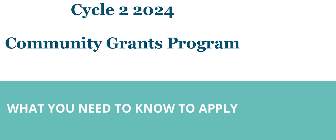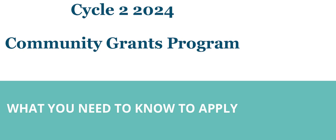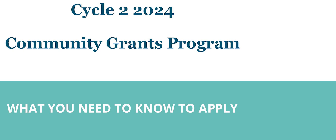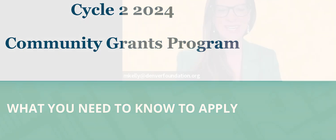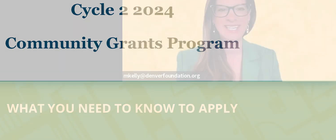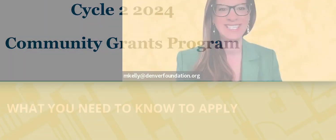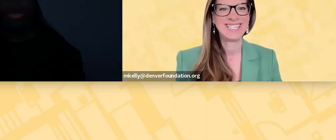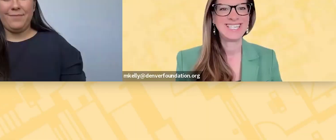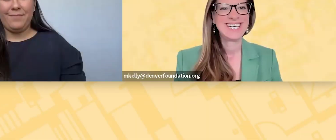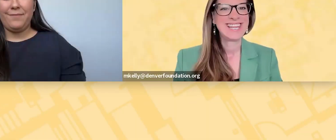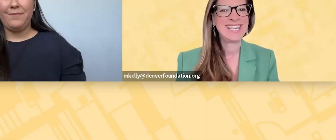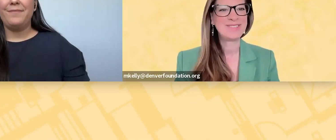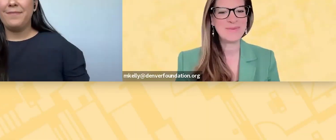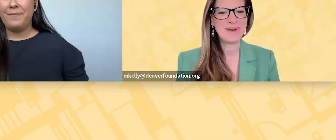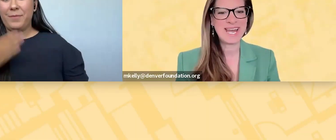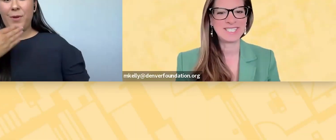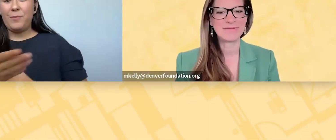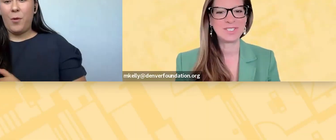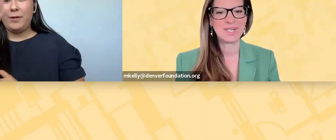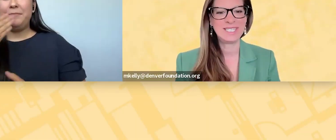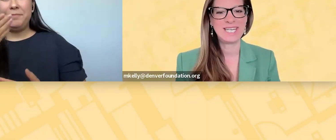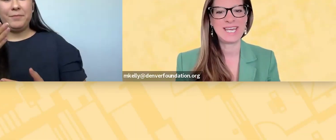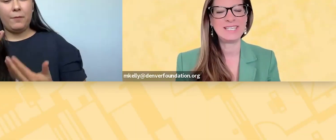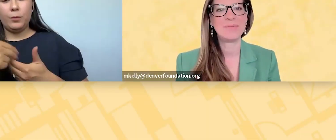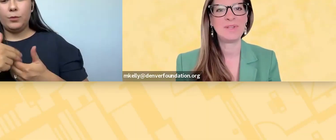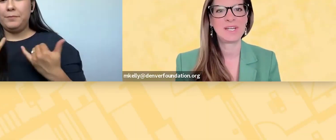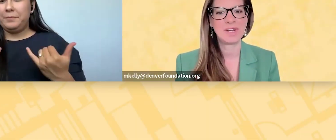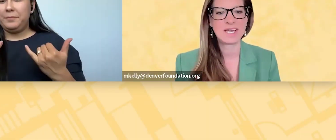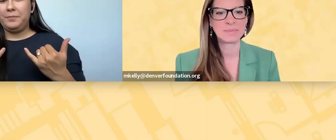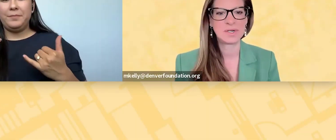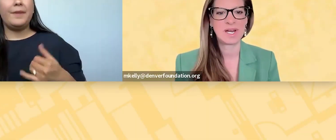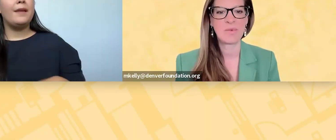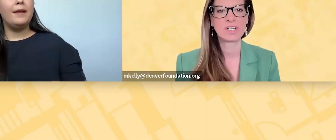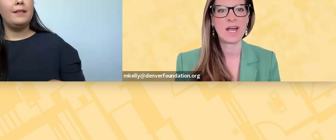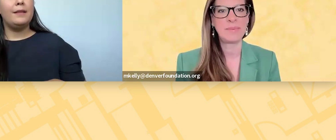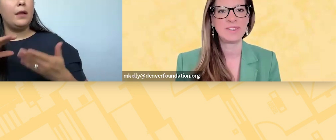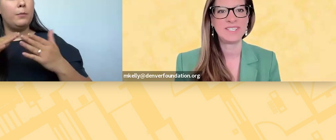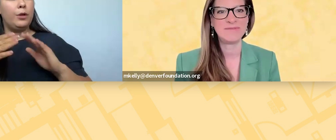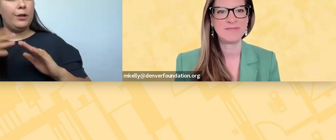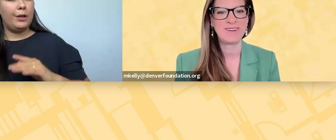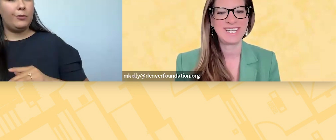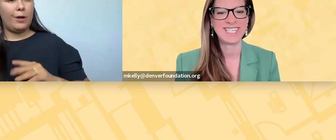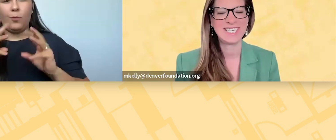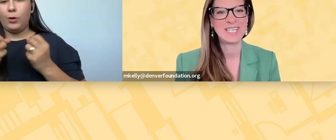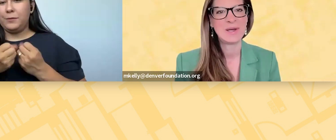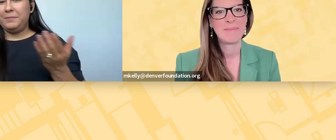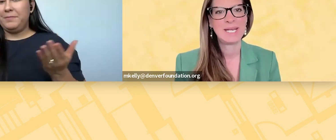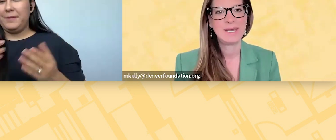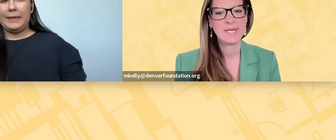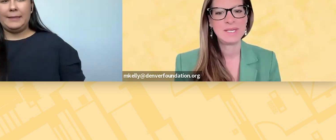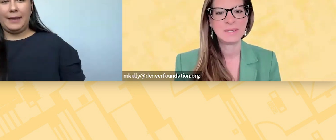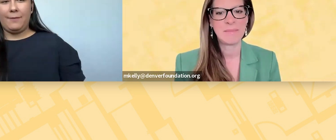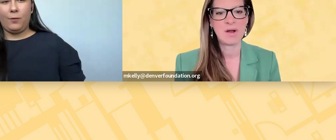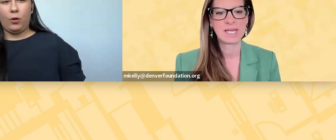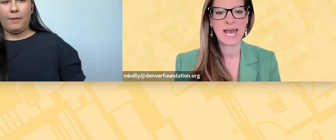Good morning, everyone. Thank you so much for joining today's Community Grants Program Workshop here at the Denver Foundation. My